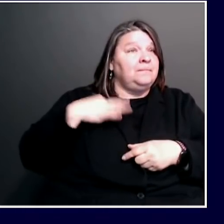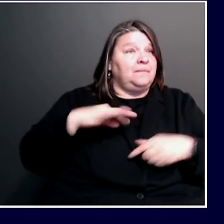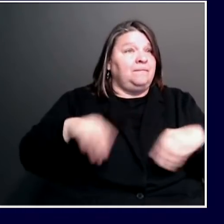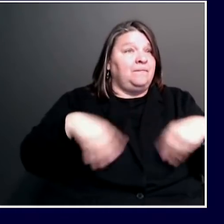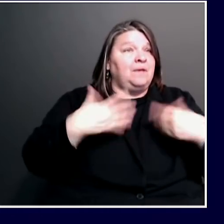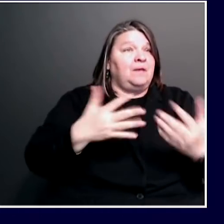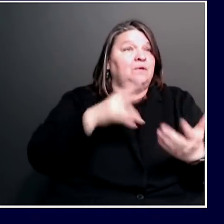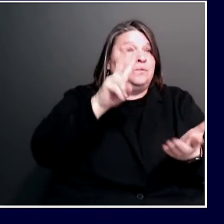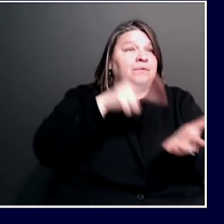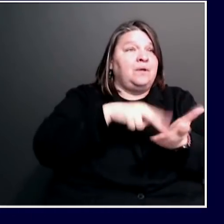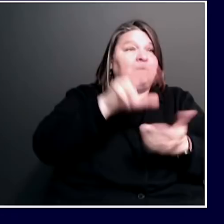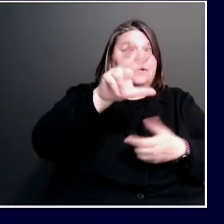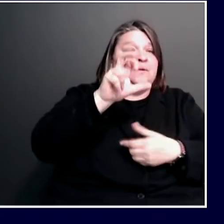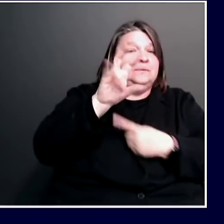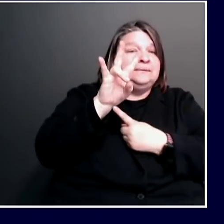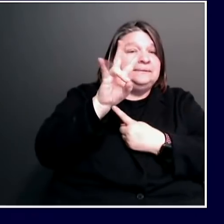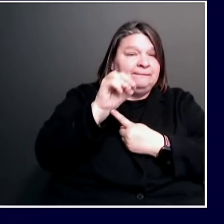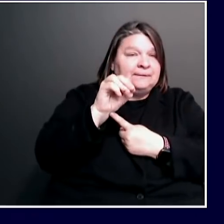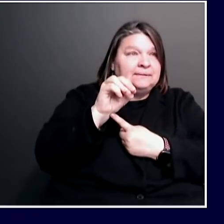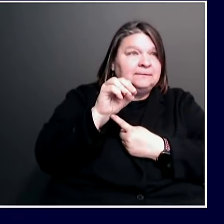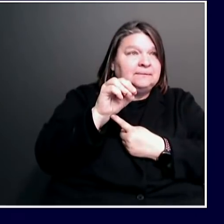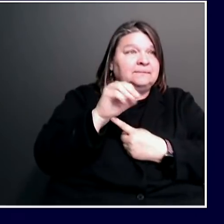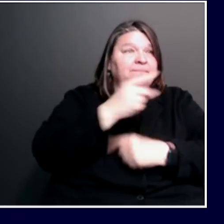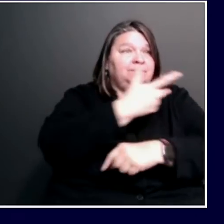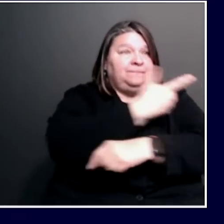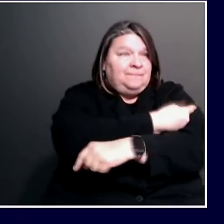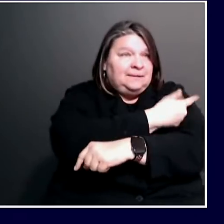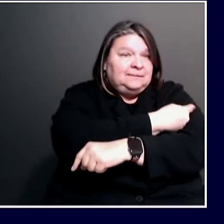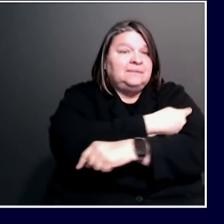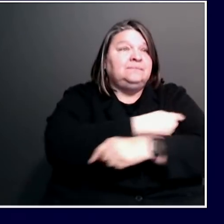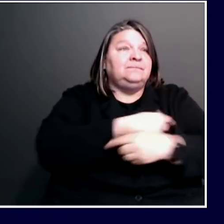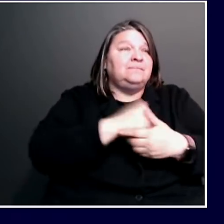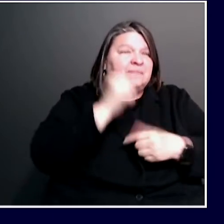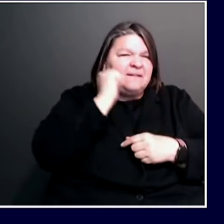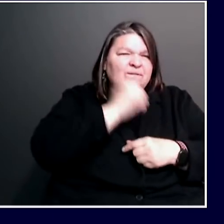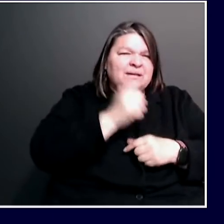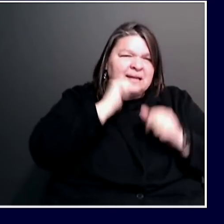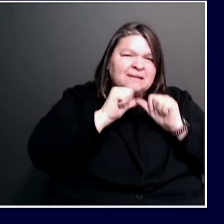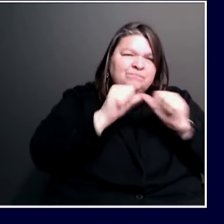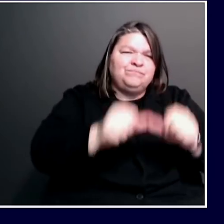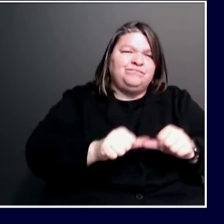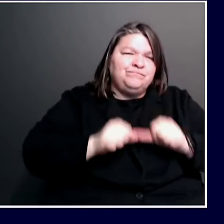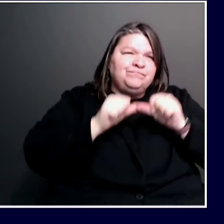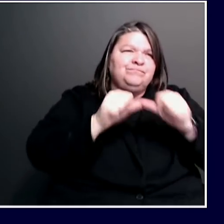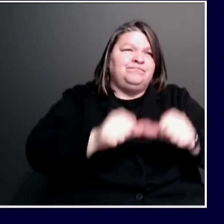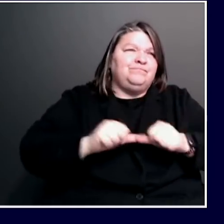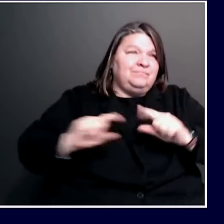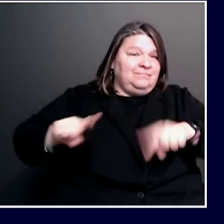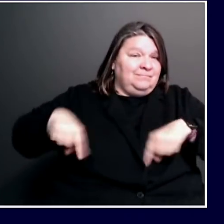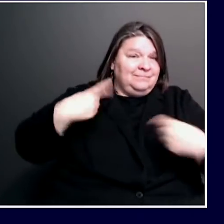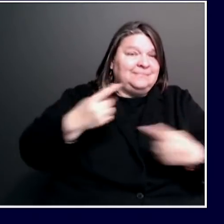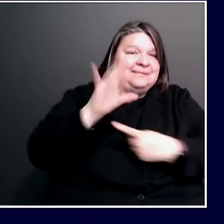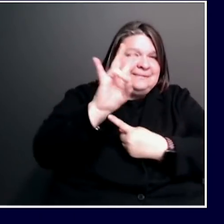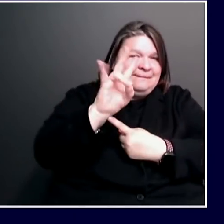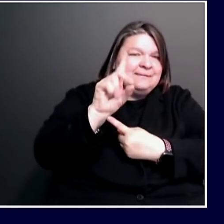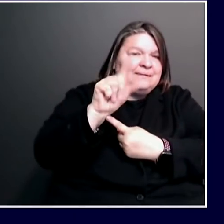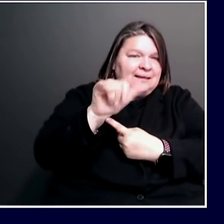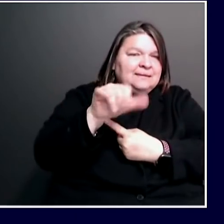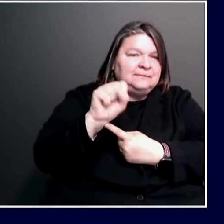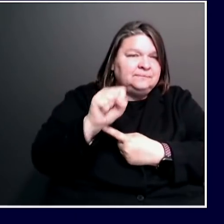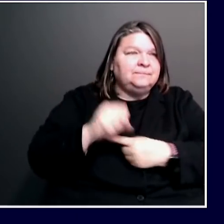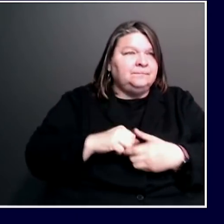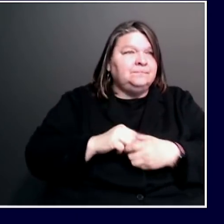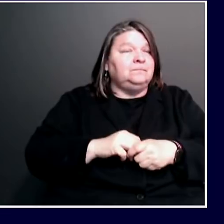2,370 COVID-19 vaccine shots every single day over the past 7 days. As a result of that hard